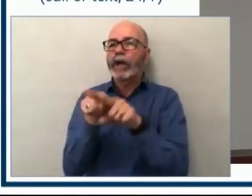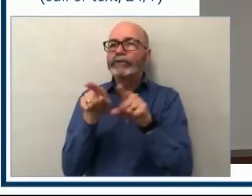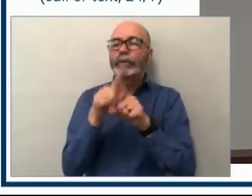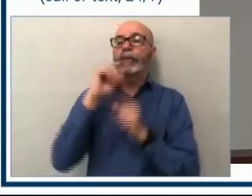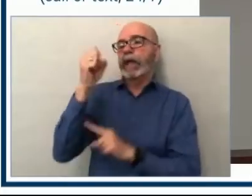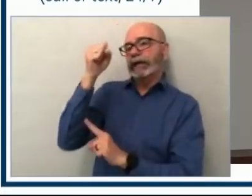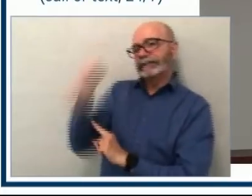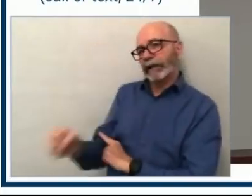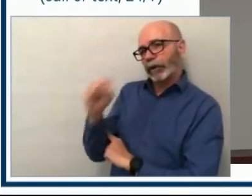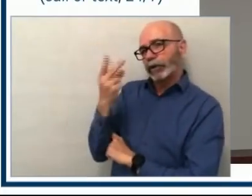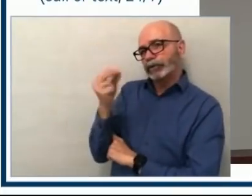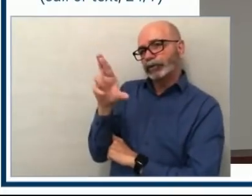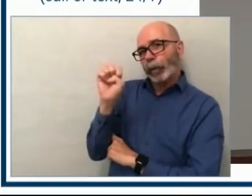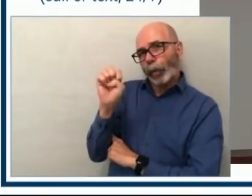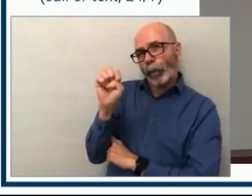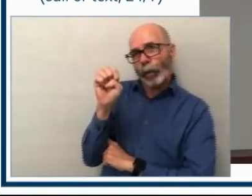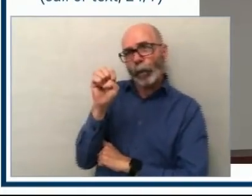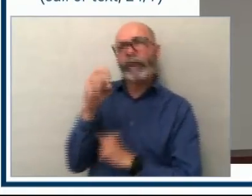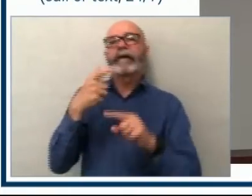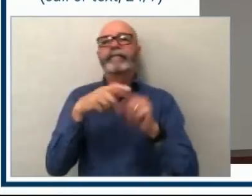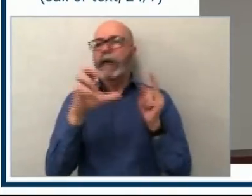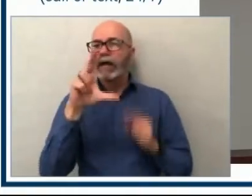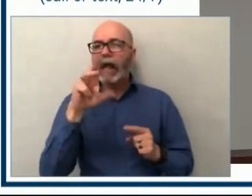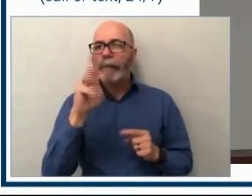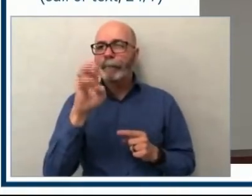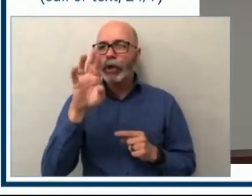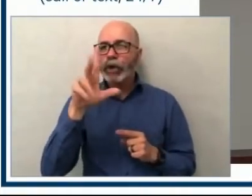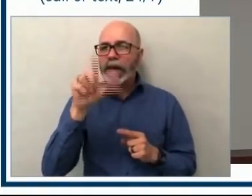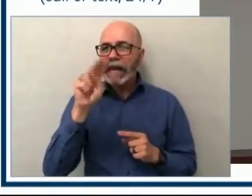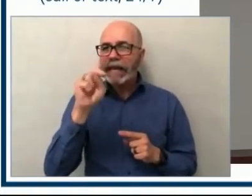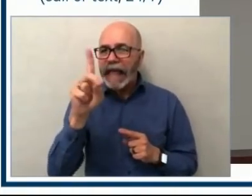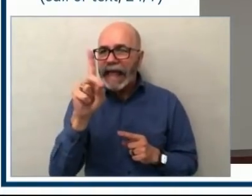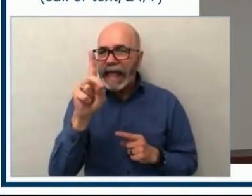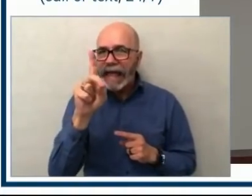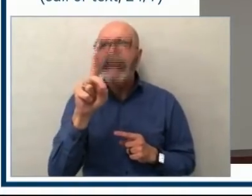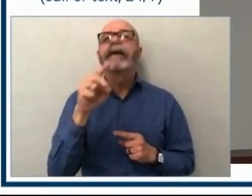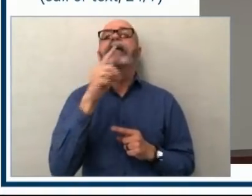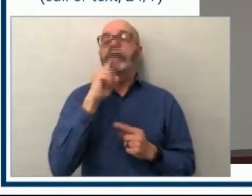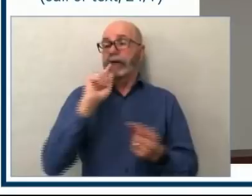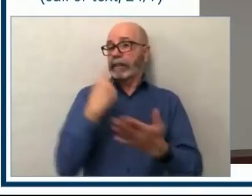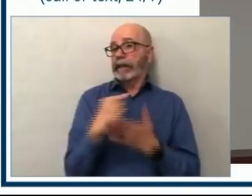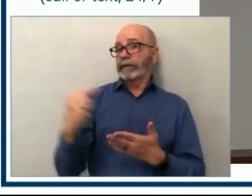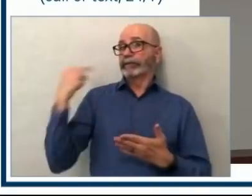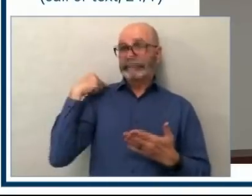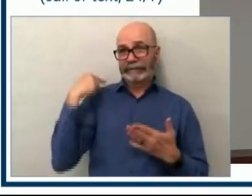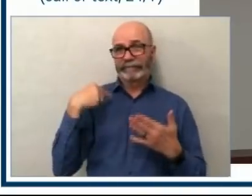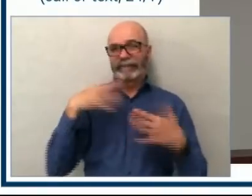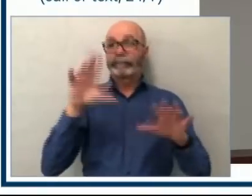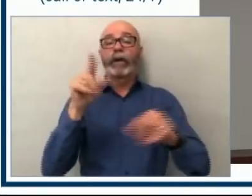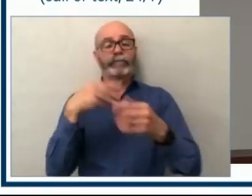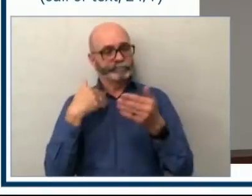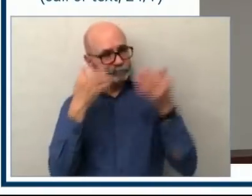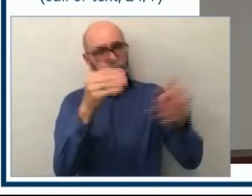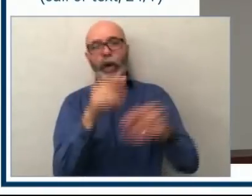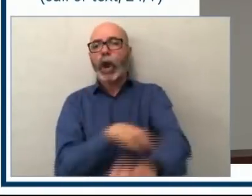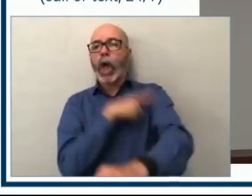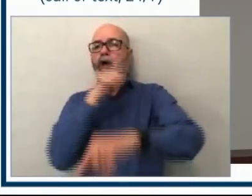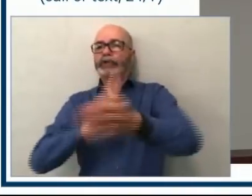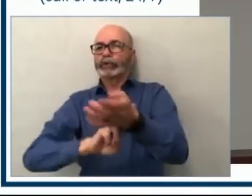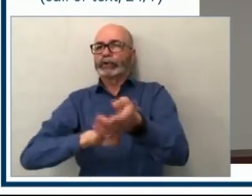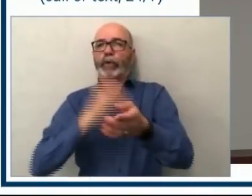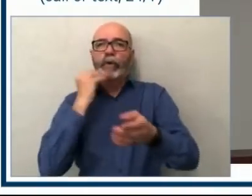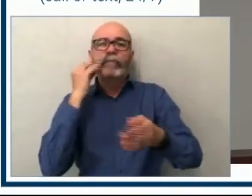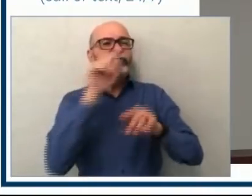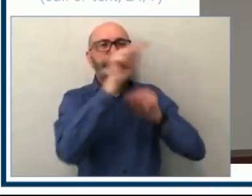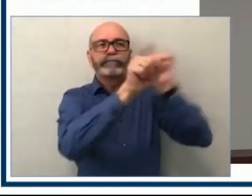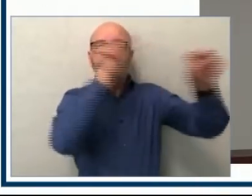Vaccine was delivered to 8 long-term care facilities last week, and 2 more will receive vaccine this week. In long-term care, we have clinics